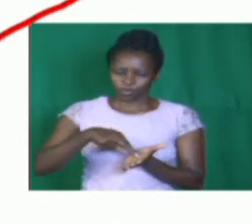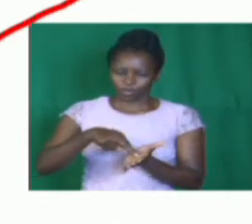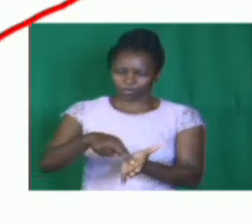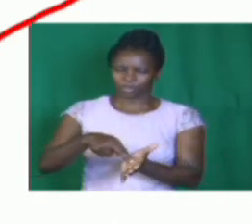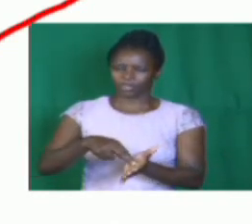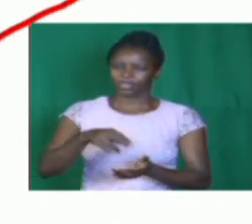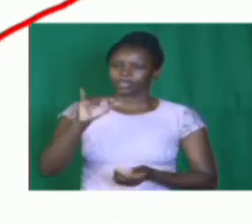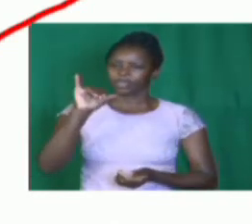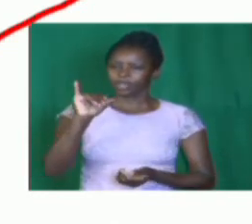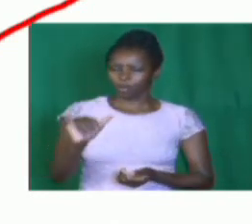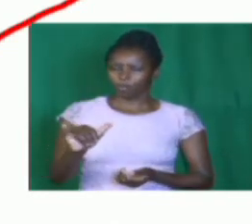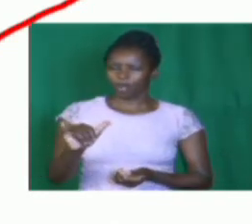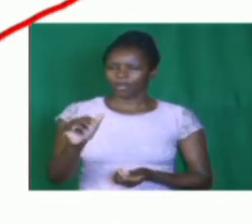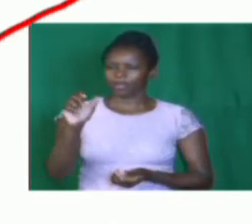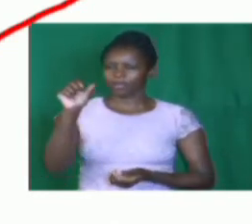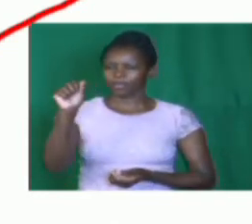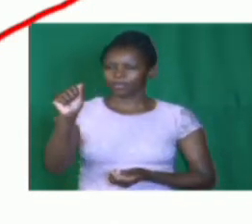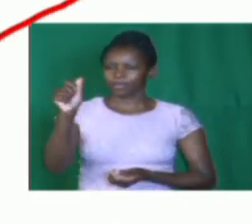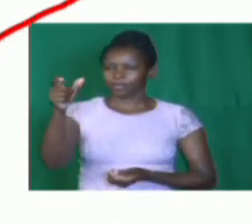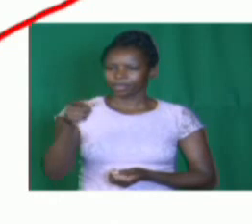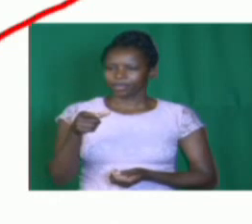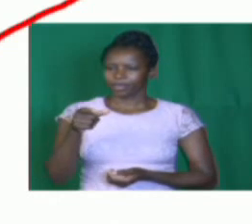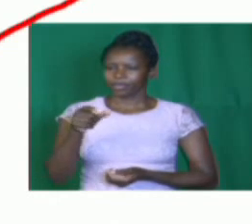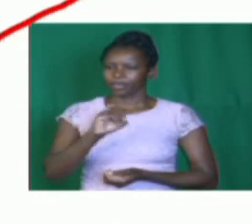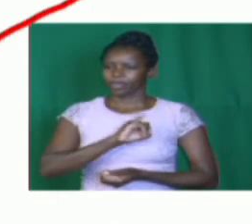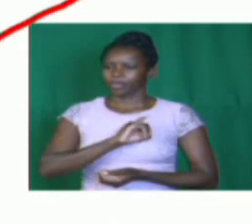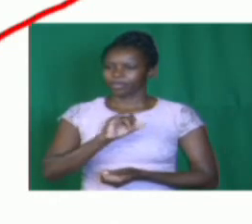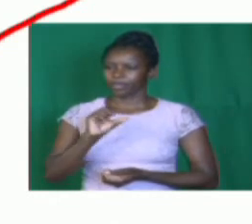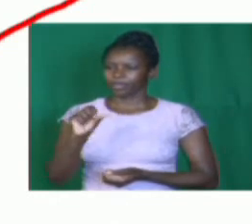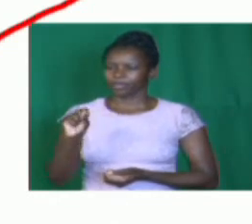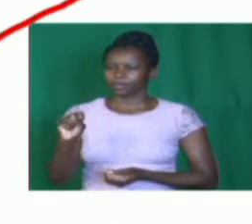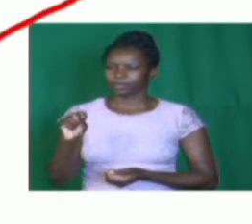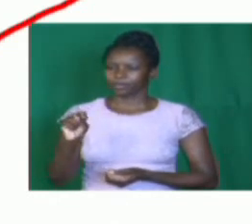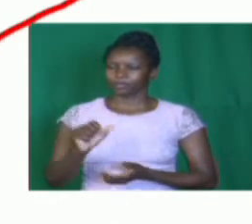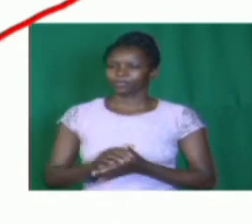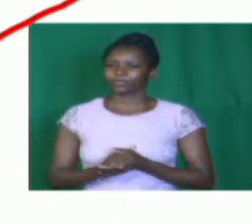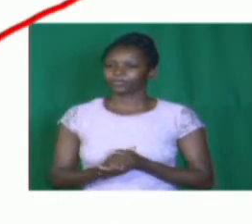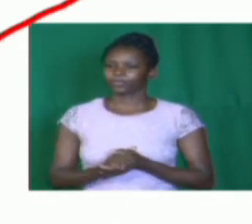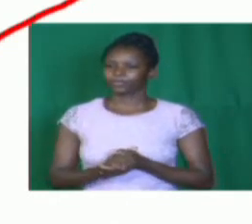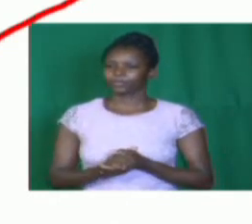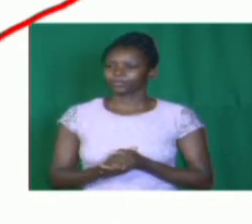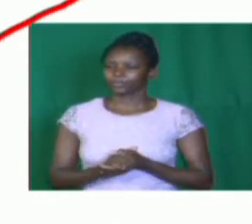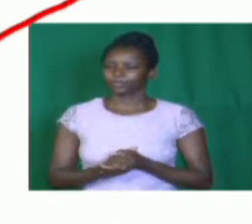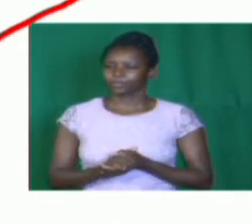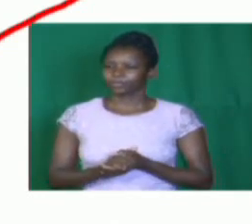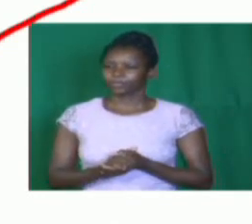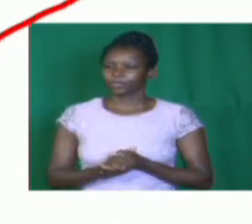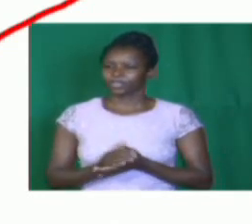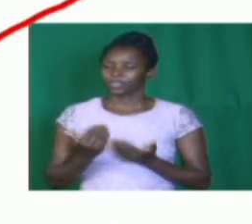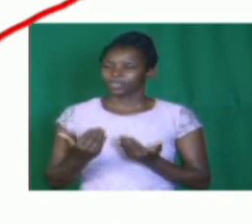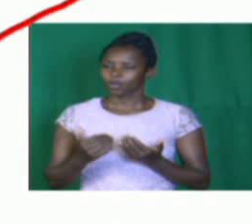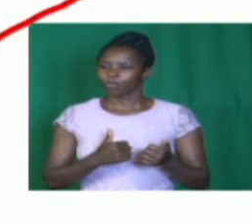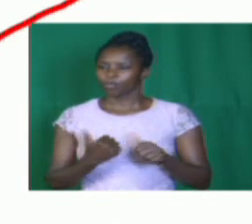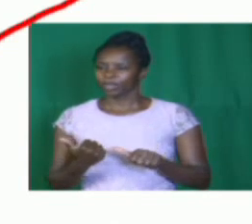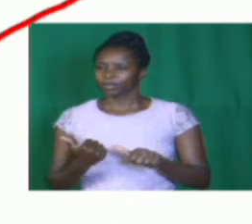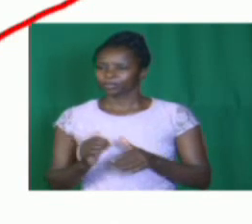the y-axis when you have a set of coordinates. So let us go back there